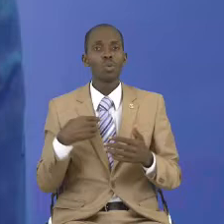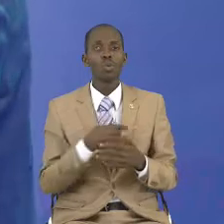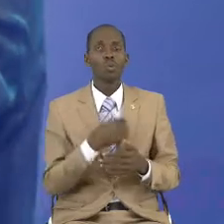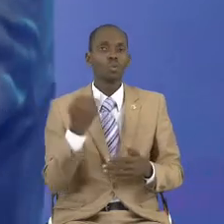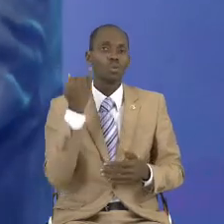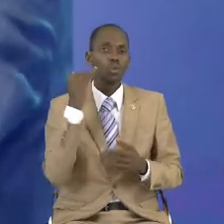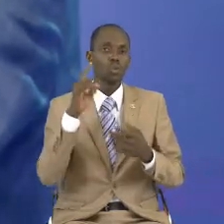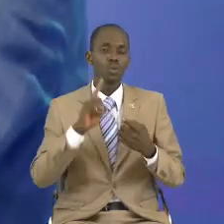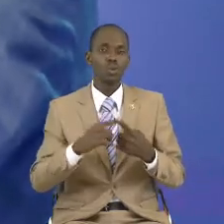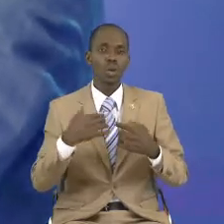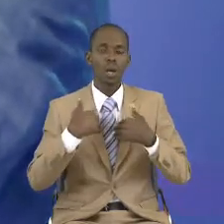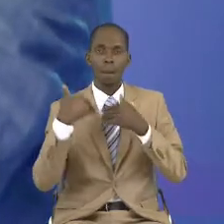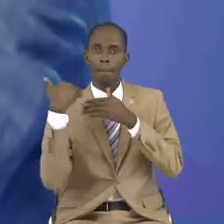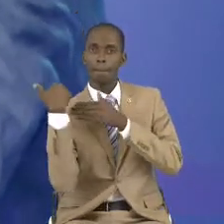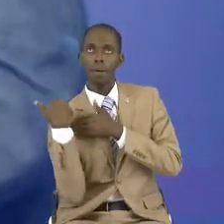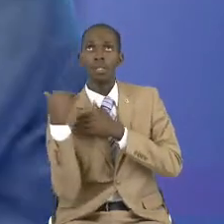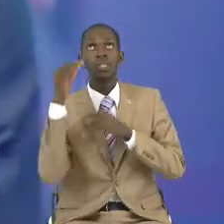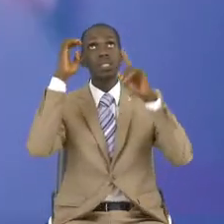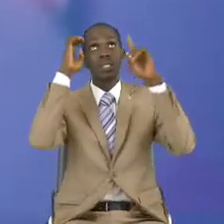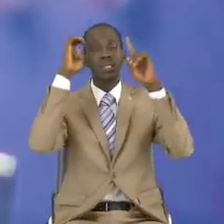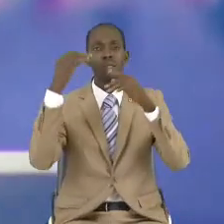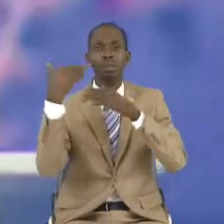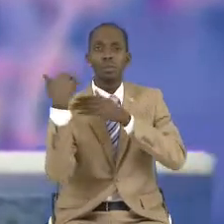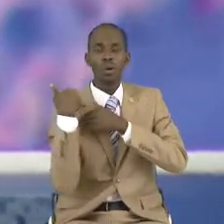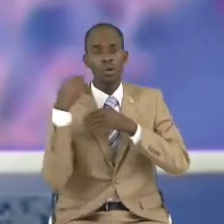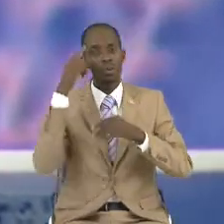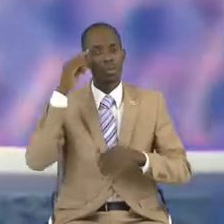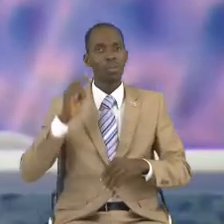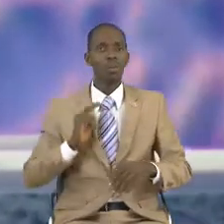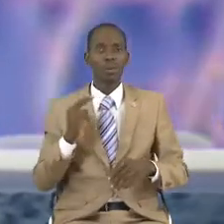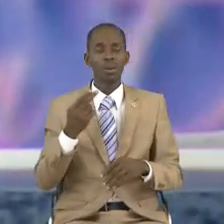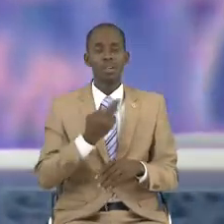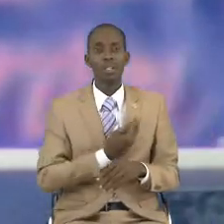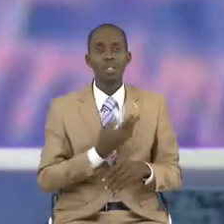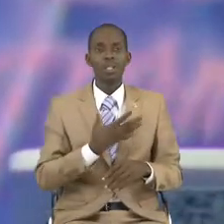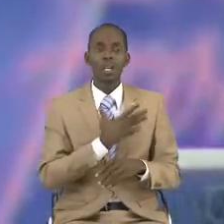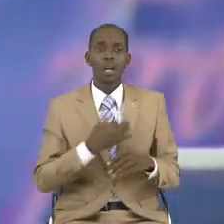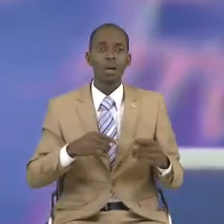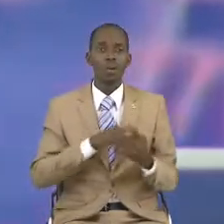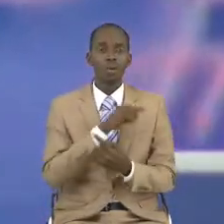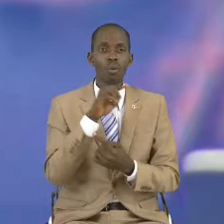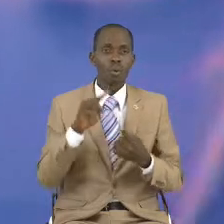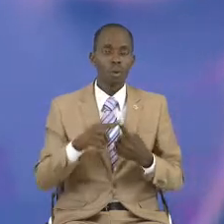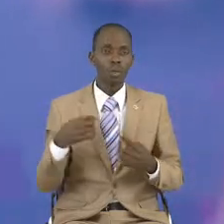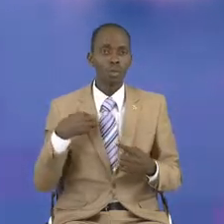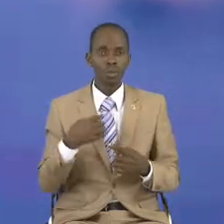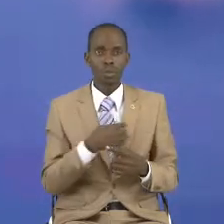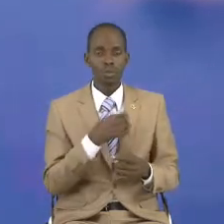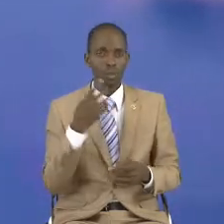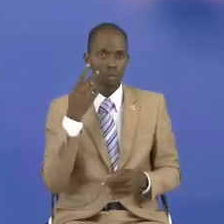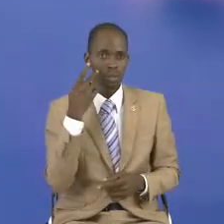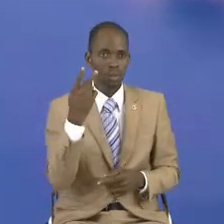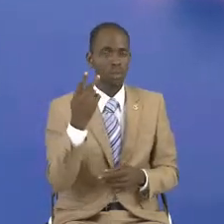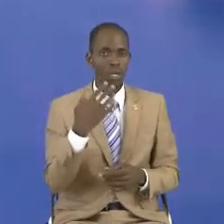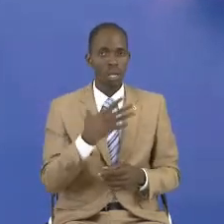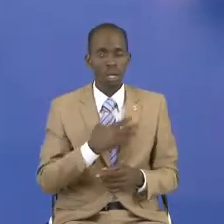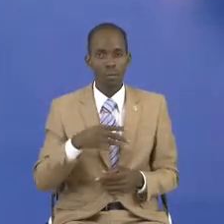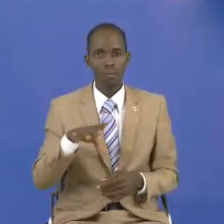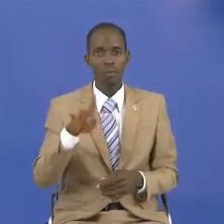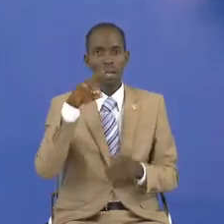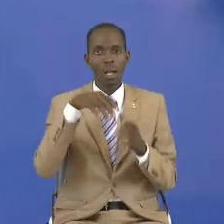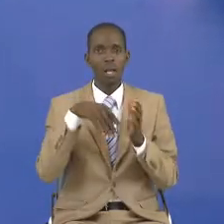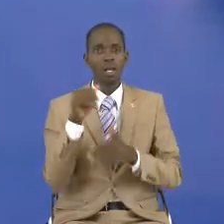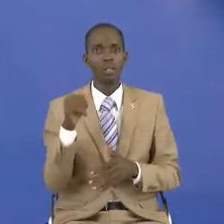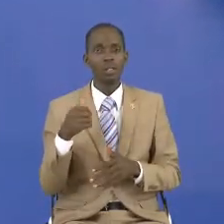he bore for us and when we realized and return when we